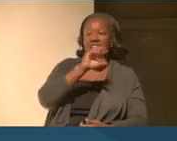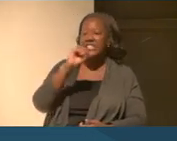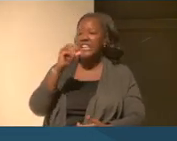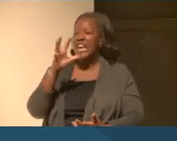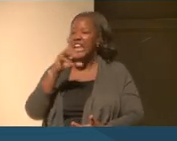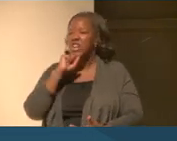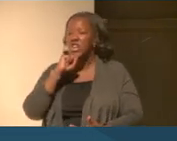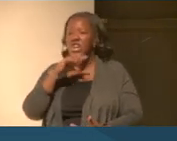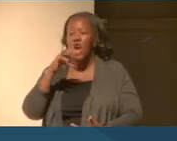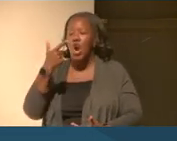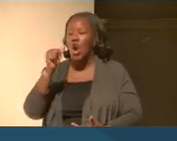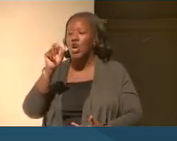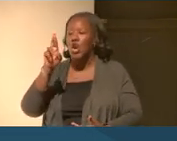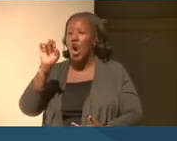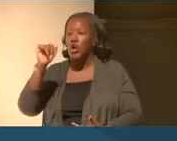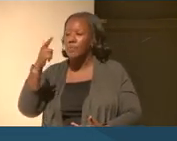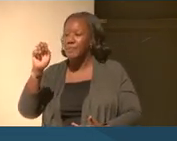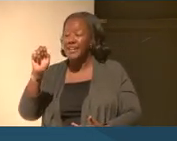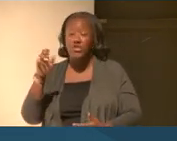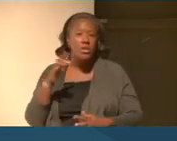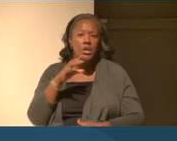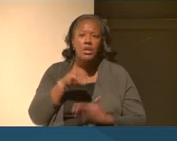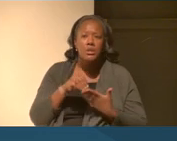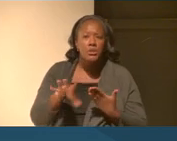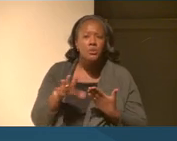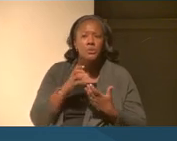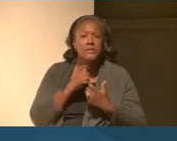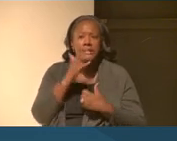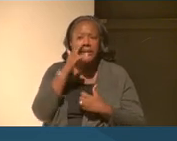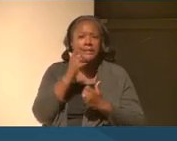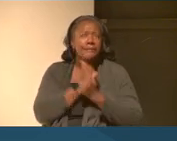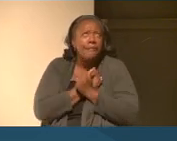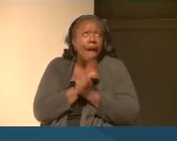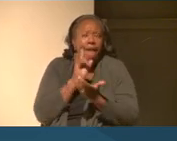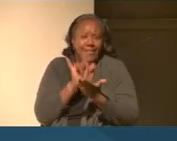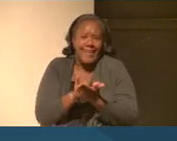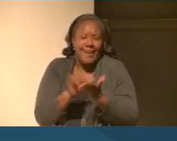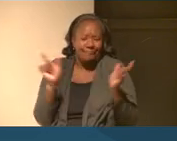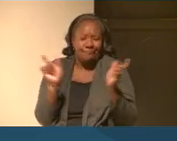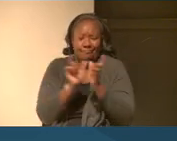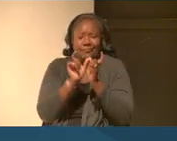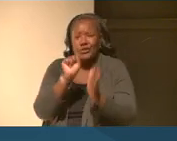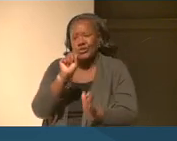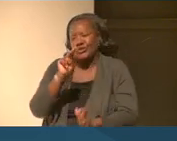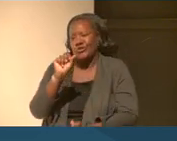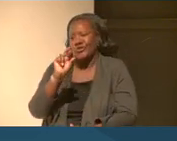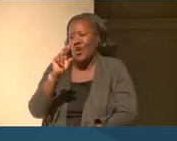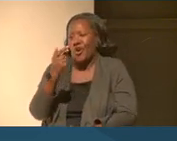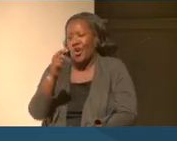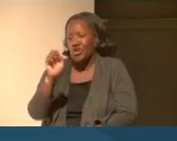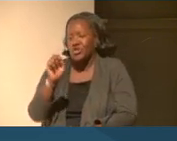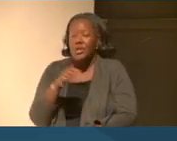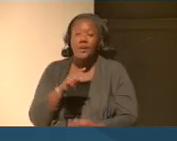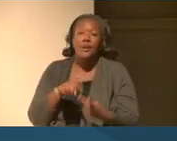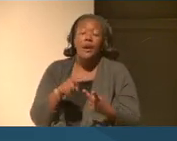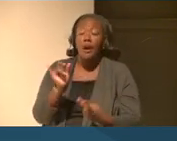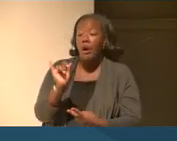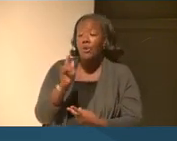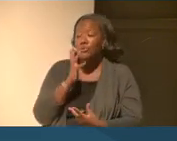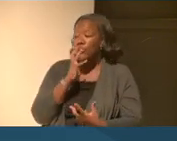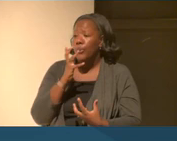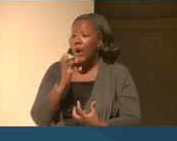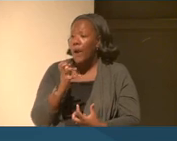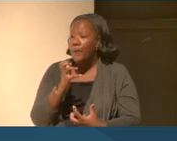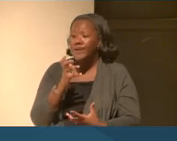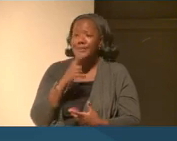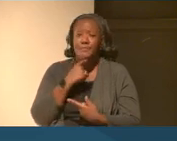conversation later. But so many amazing scientists that we have here at the Smithsonian. But not just scientists, we have historians, artists. I would also love to, tell